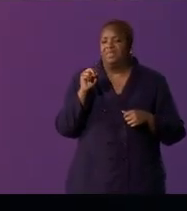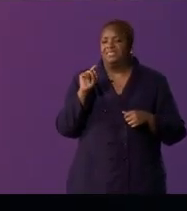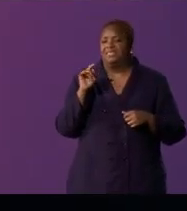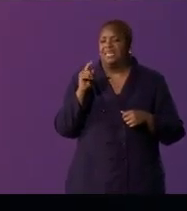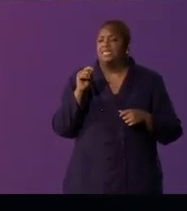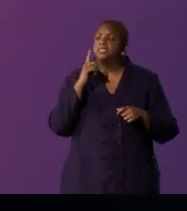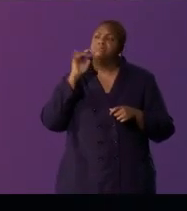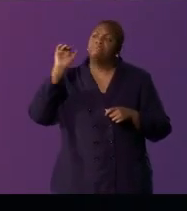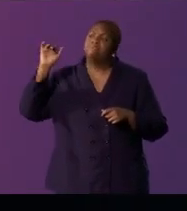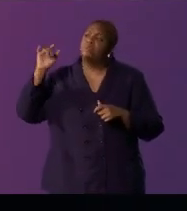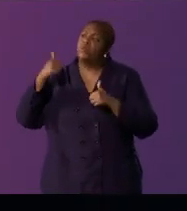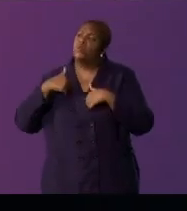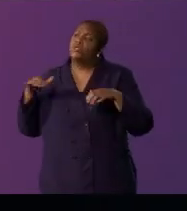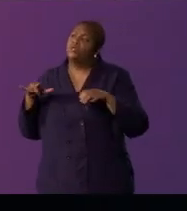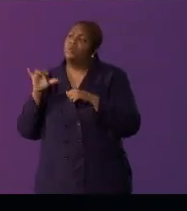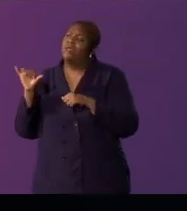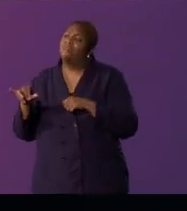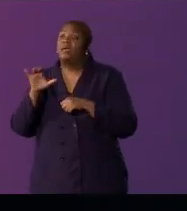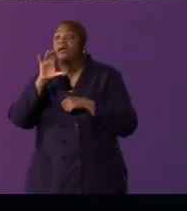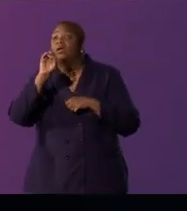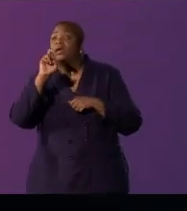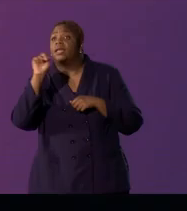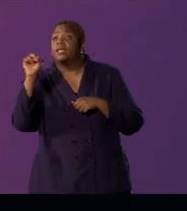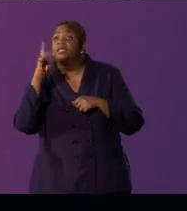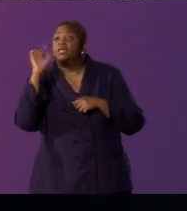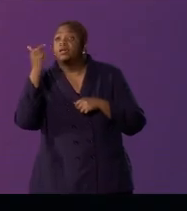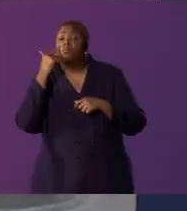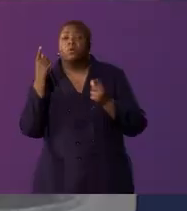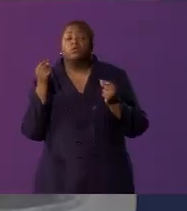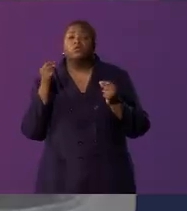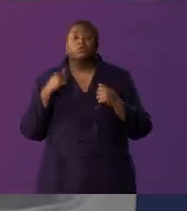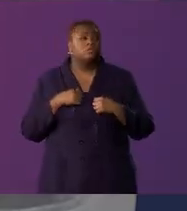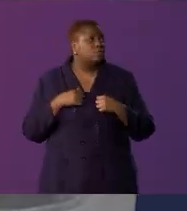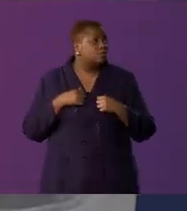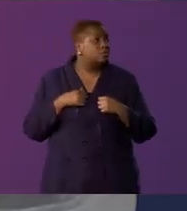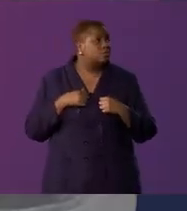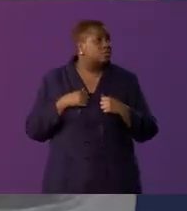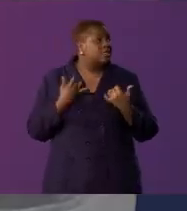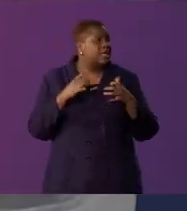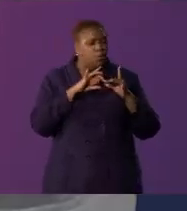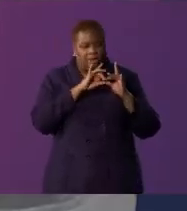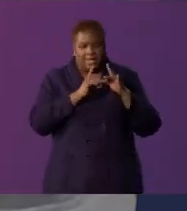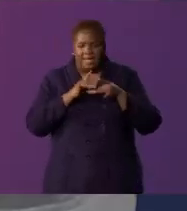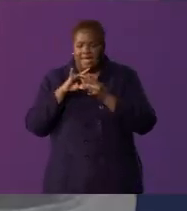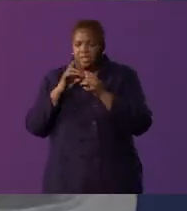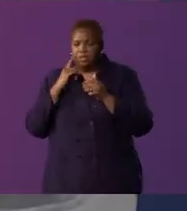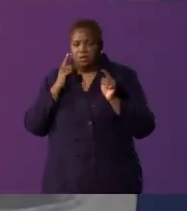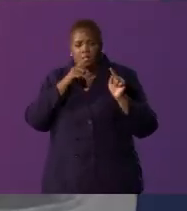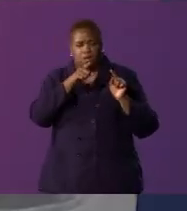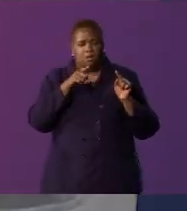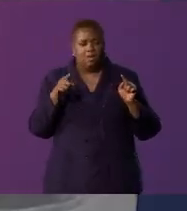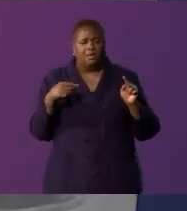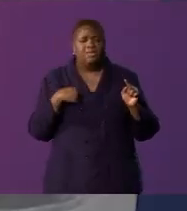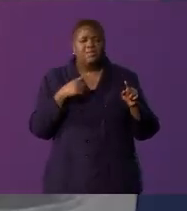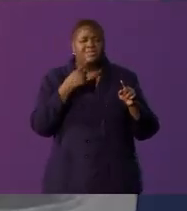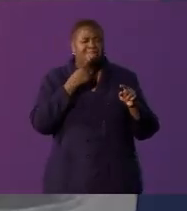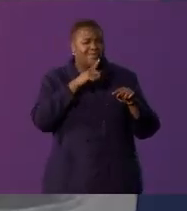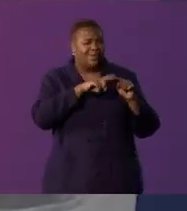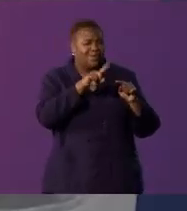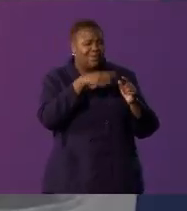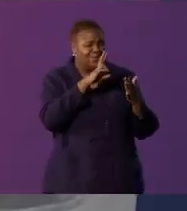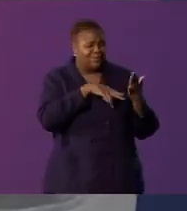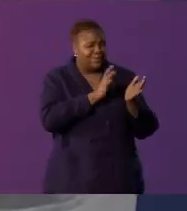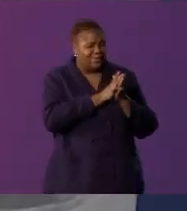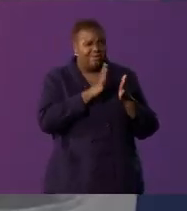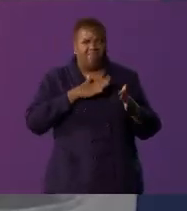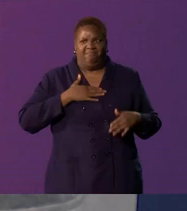this? Call Connecticut government. What can we do about this? All of a sudden, we're now connecting all the dots to say, you can't just read a book and get disturbed and